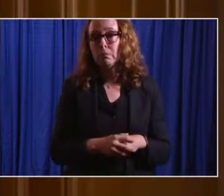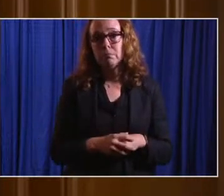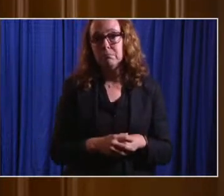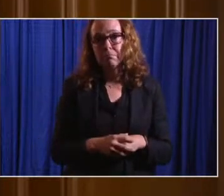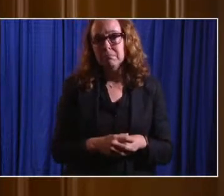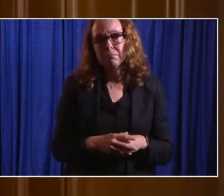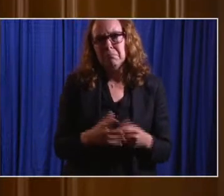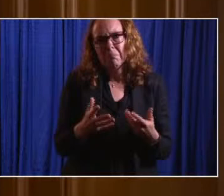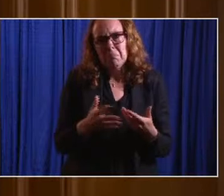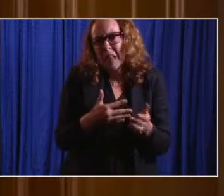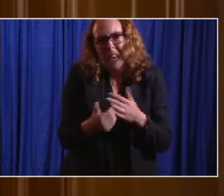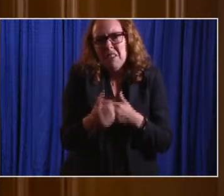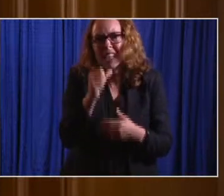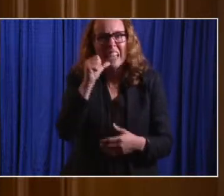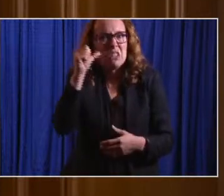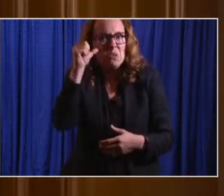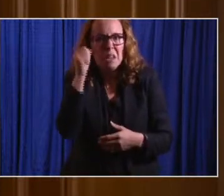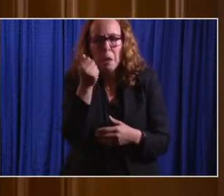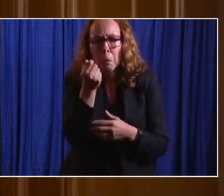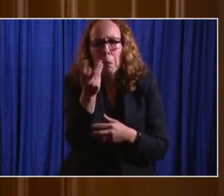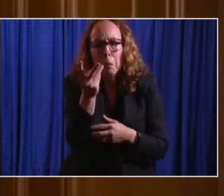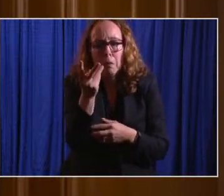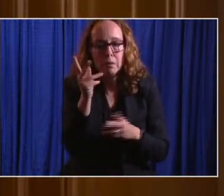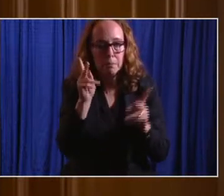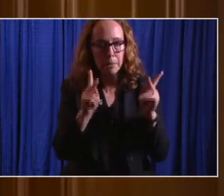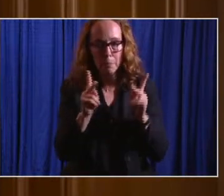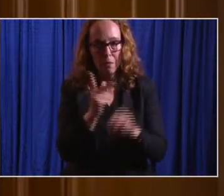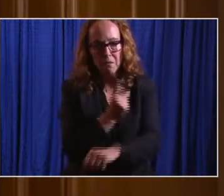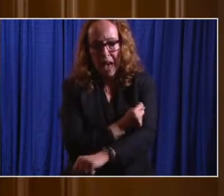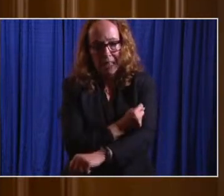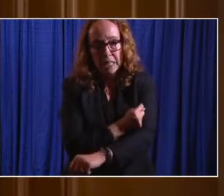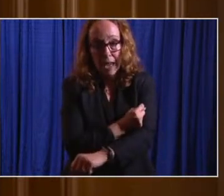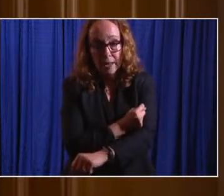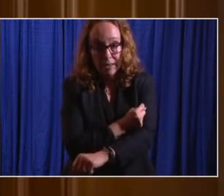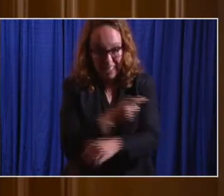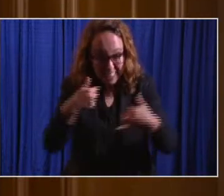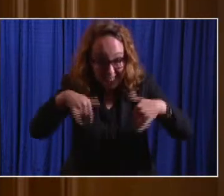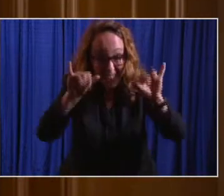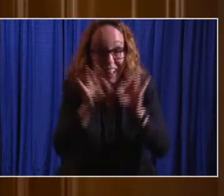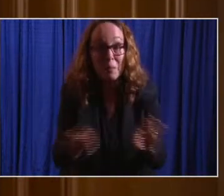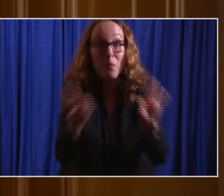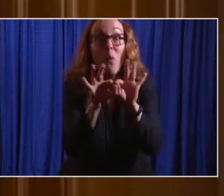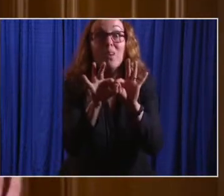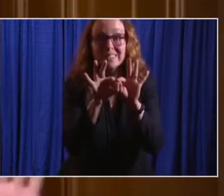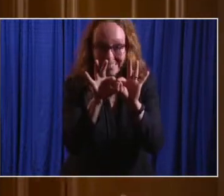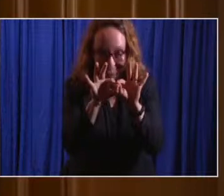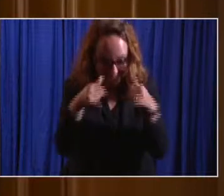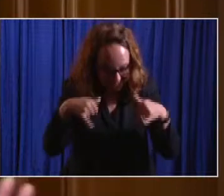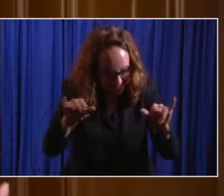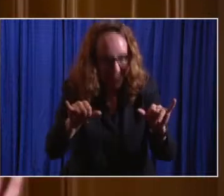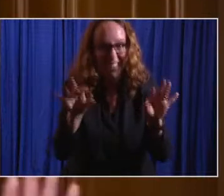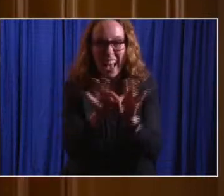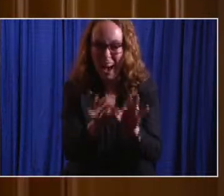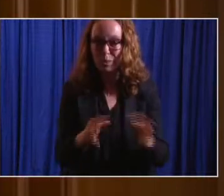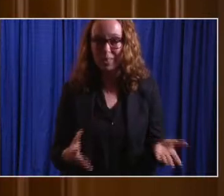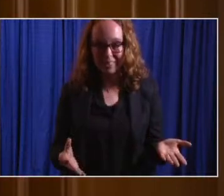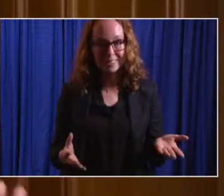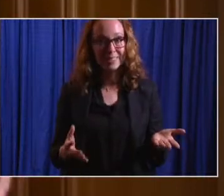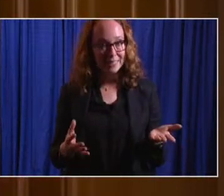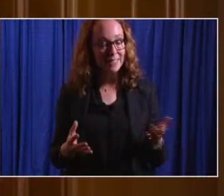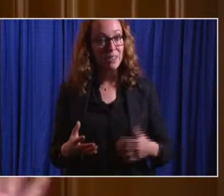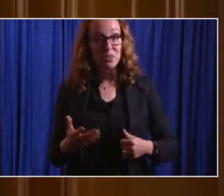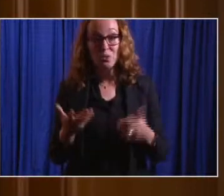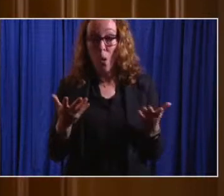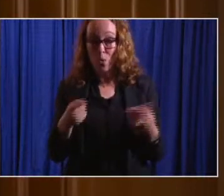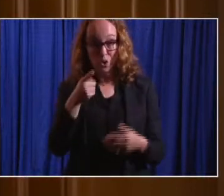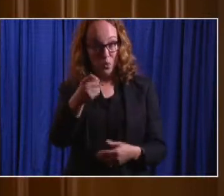like yesterday, where we didn't have that many people get vaccinated, each one of those counts. And it is like every day putting money in the bank, because